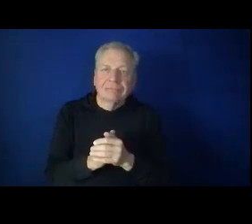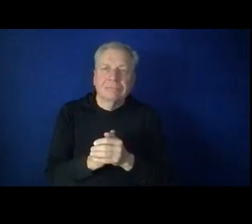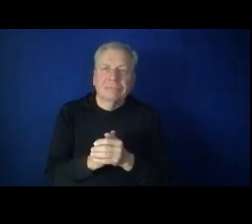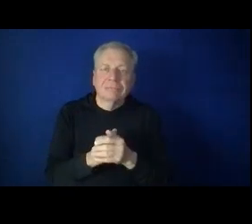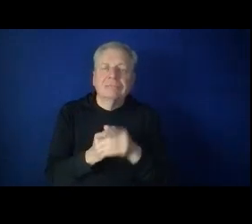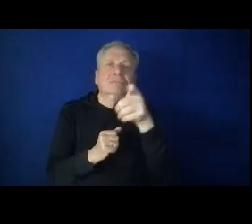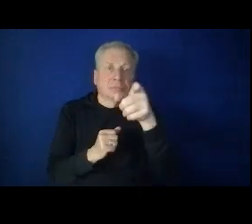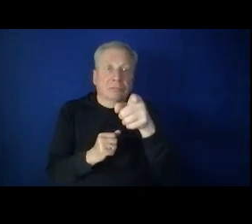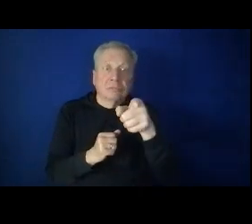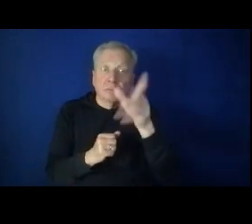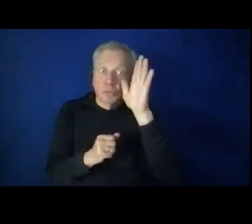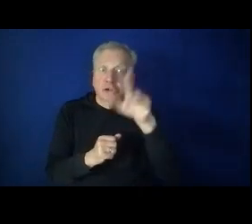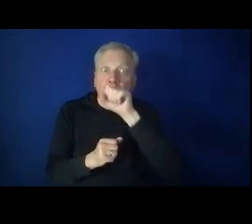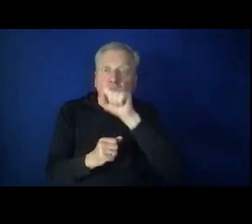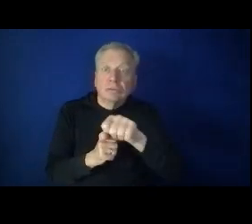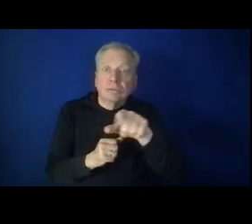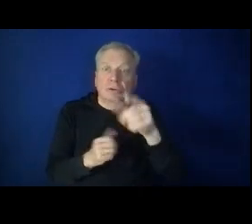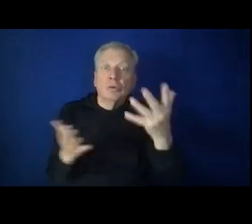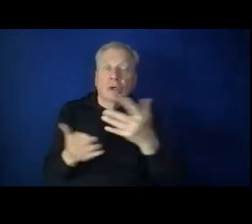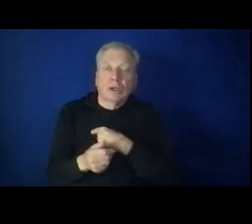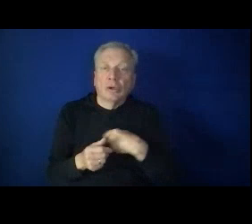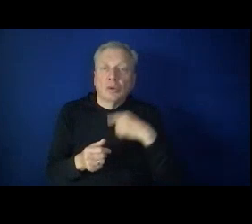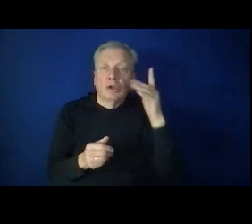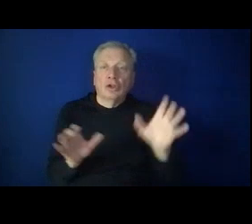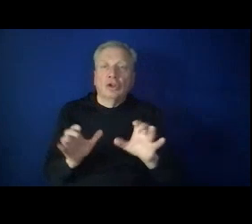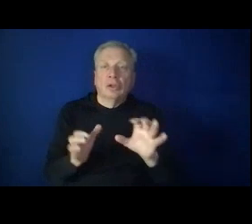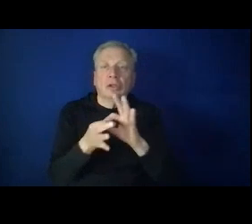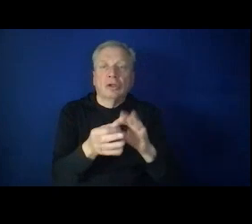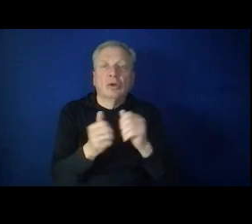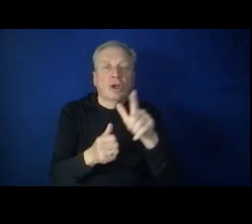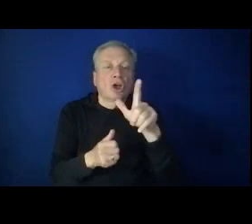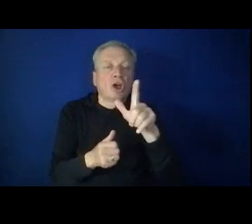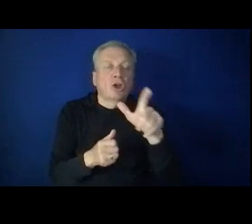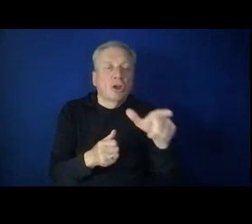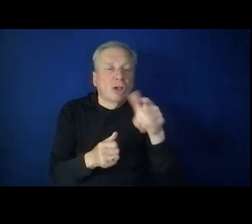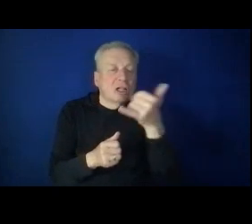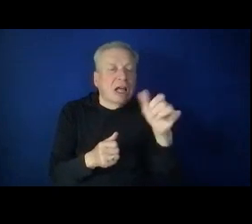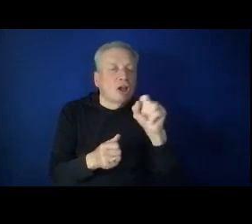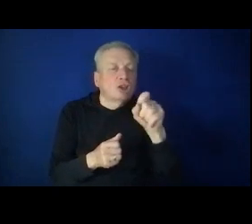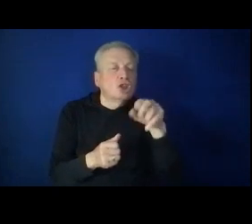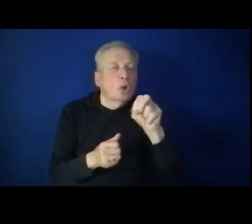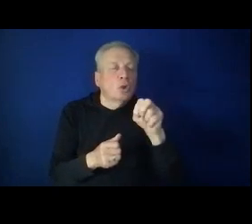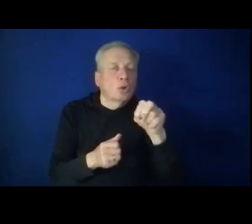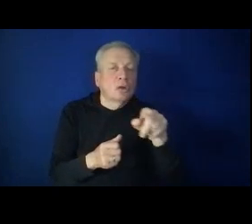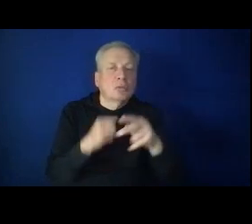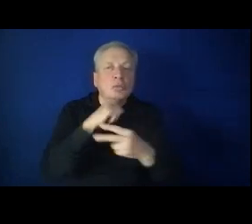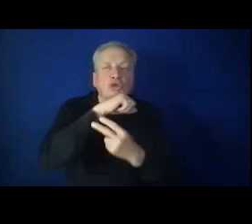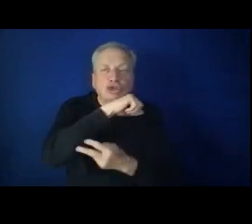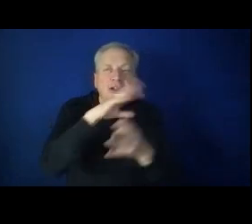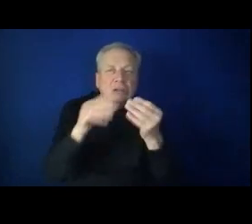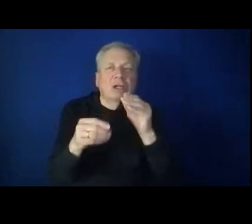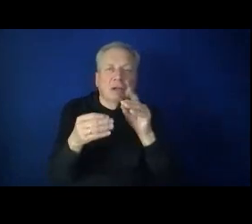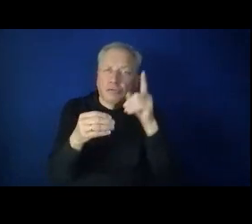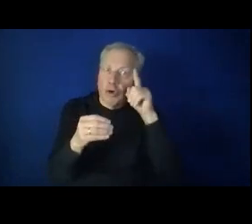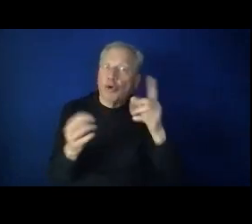You're going to really like what we were going to do at Lewis River Bridge and Yellowstone River Bridge for accessibility. And thank you for,